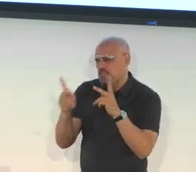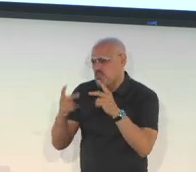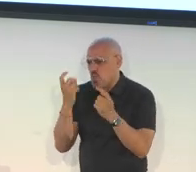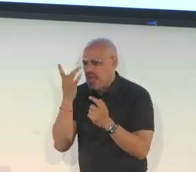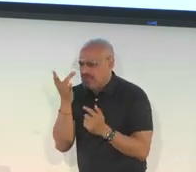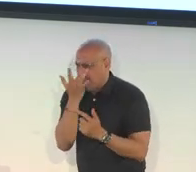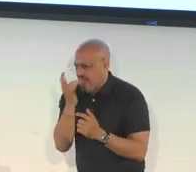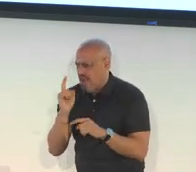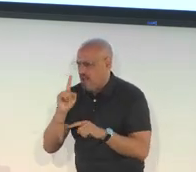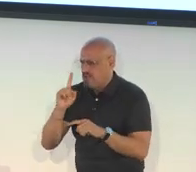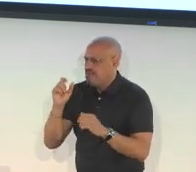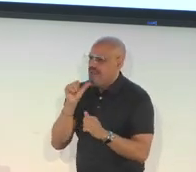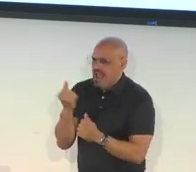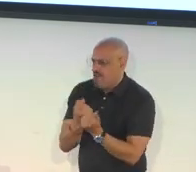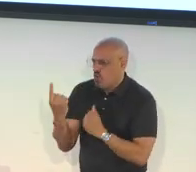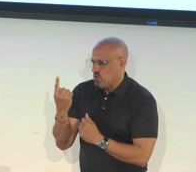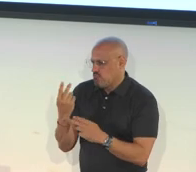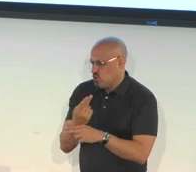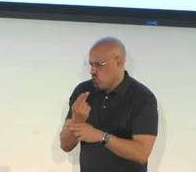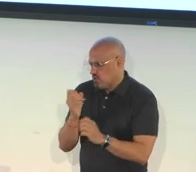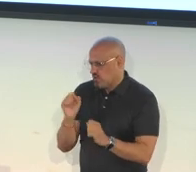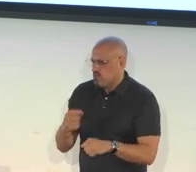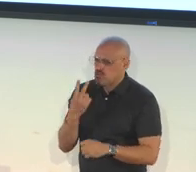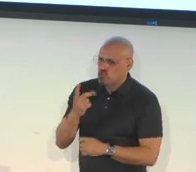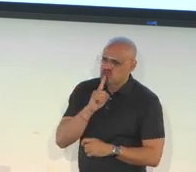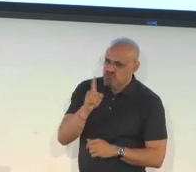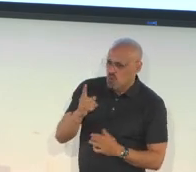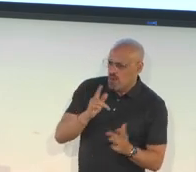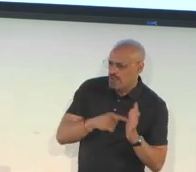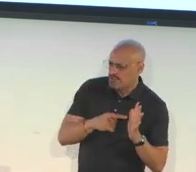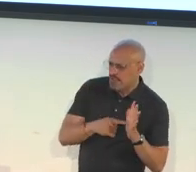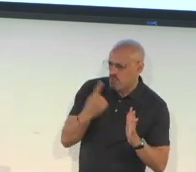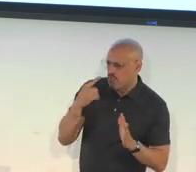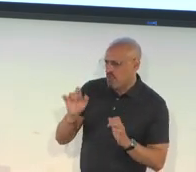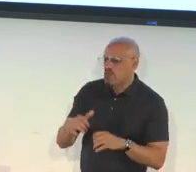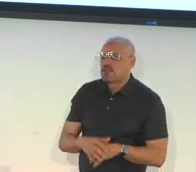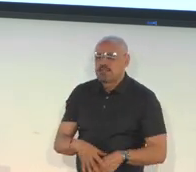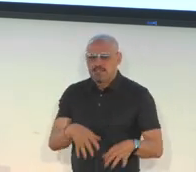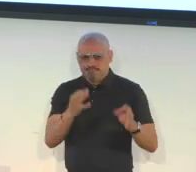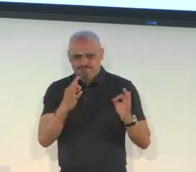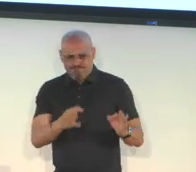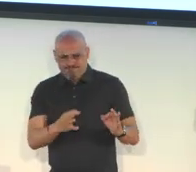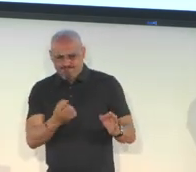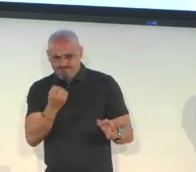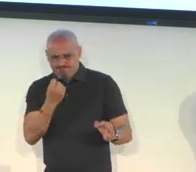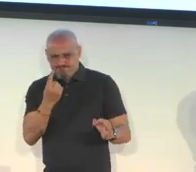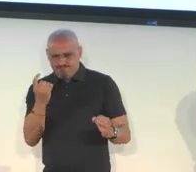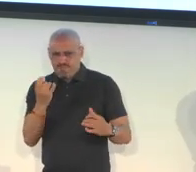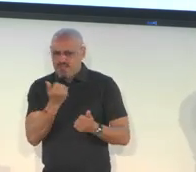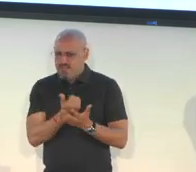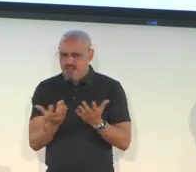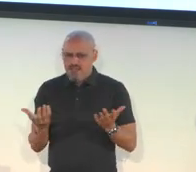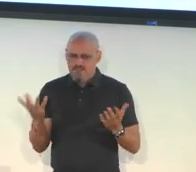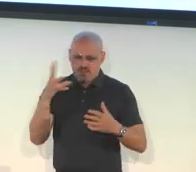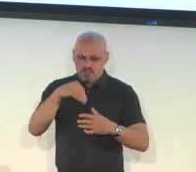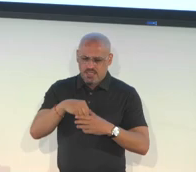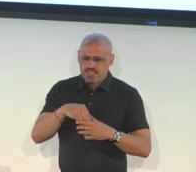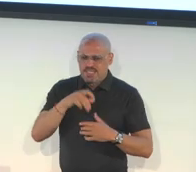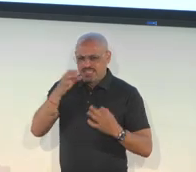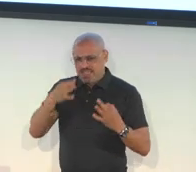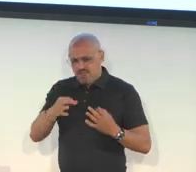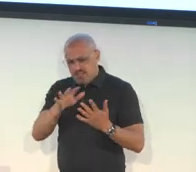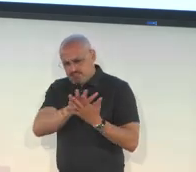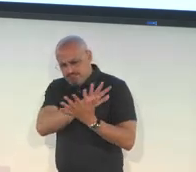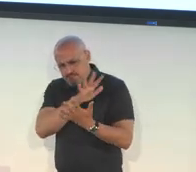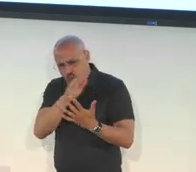them, et cetera. So that, those are two real examples for that. Definitely. It's not an all-encompassing bit, and there's definitely nuance to it. I use it as